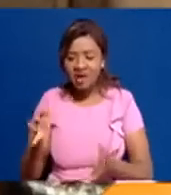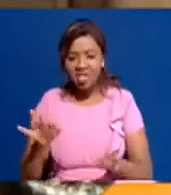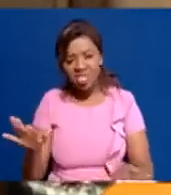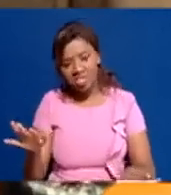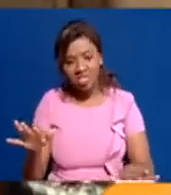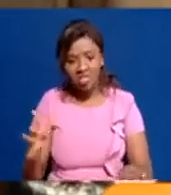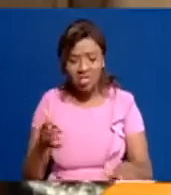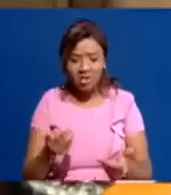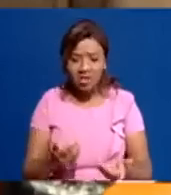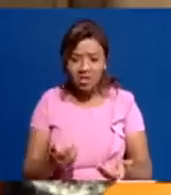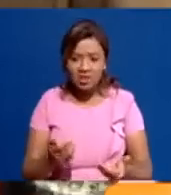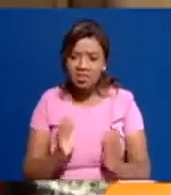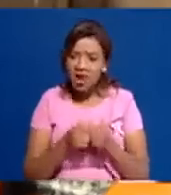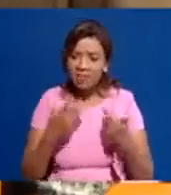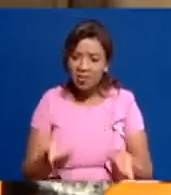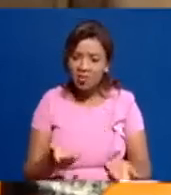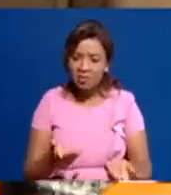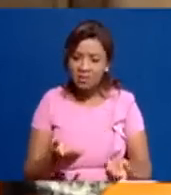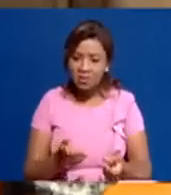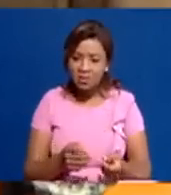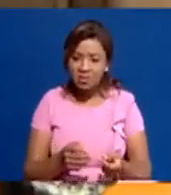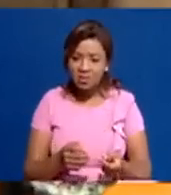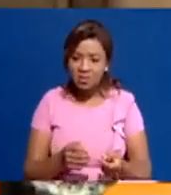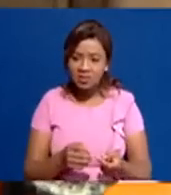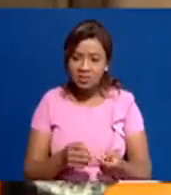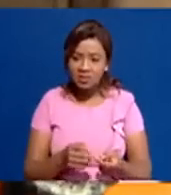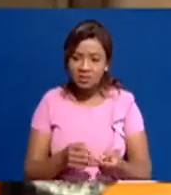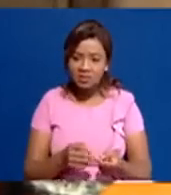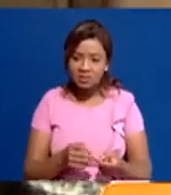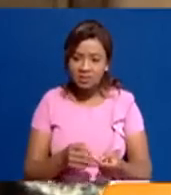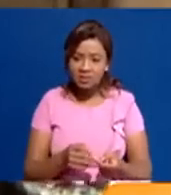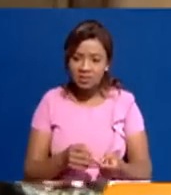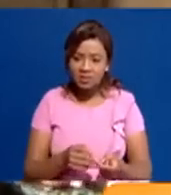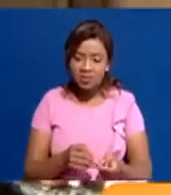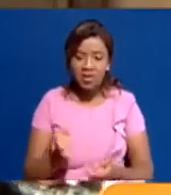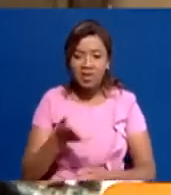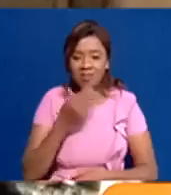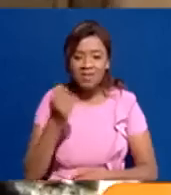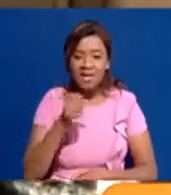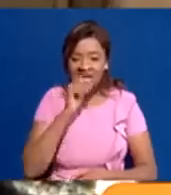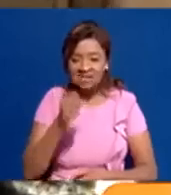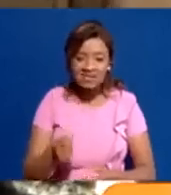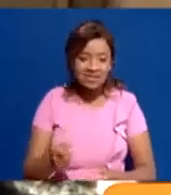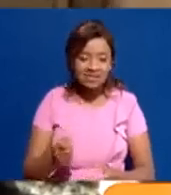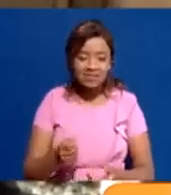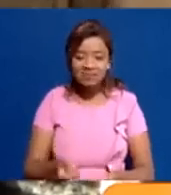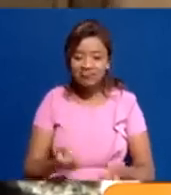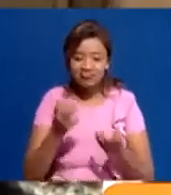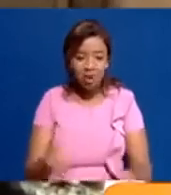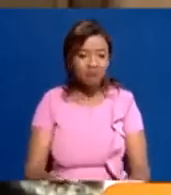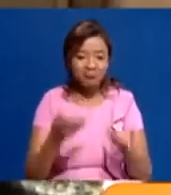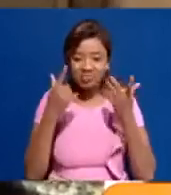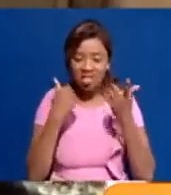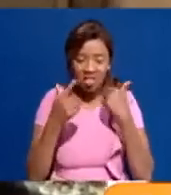ni mapolisi wangetumia bunduki, at least wangetumia tu tear gas, ama si wangempiga tu risasi ya